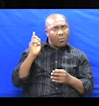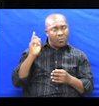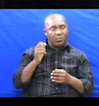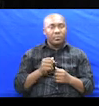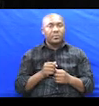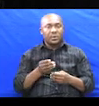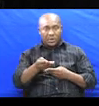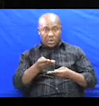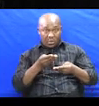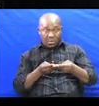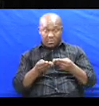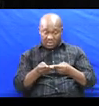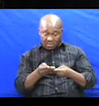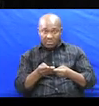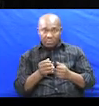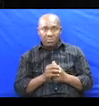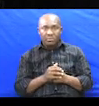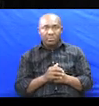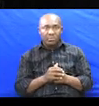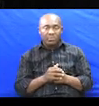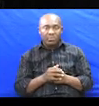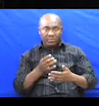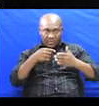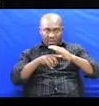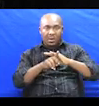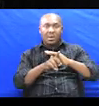of colonial